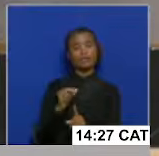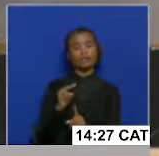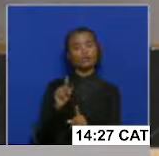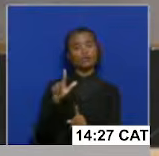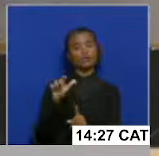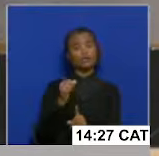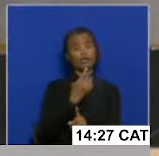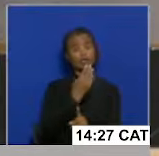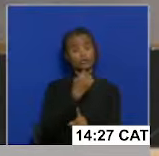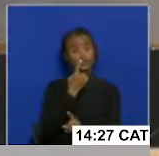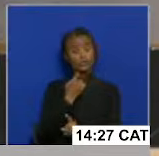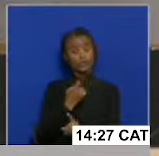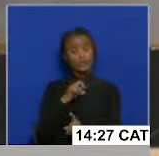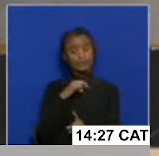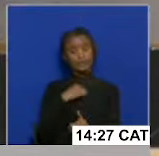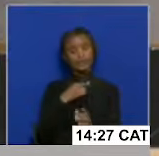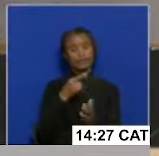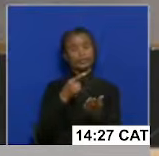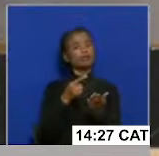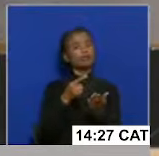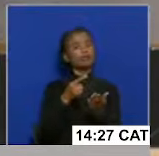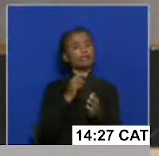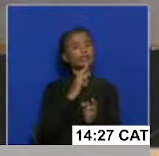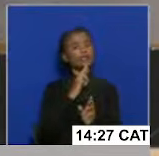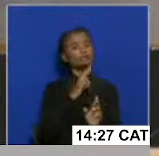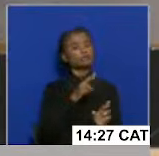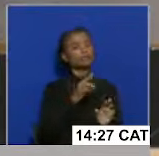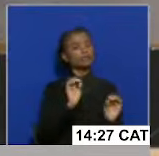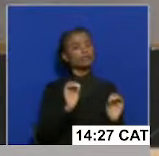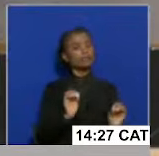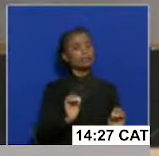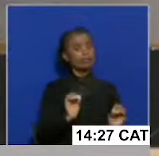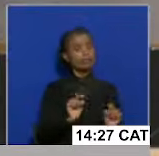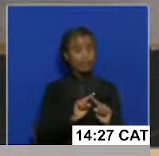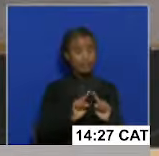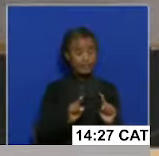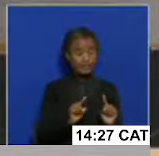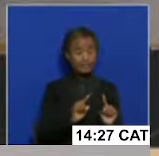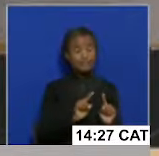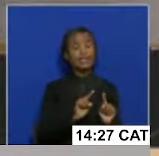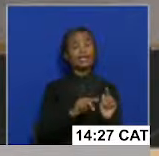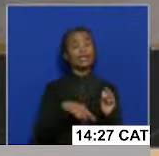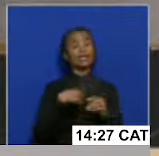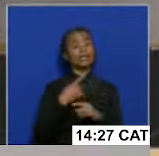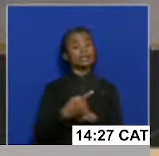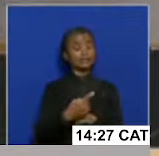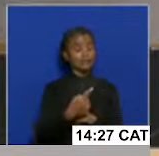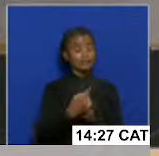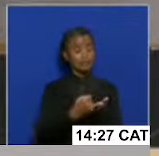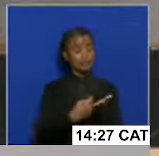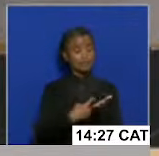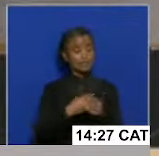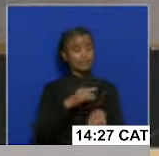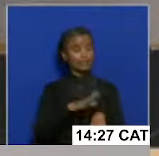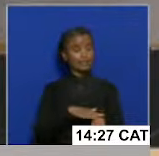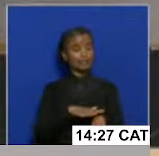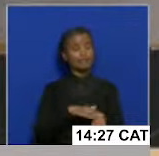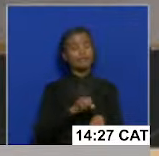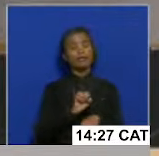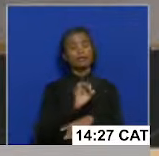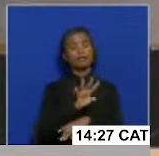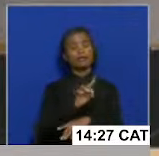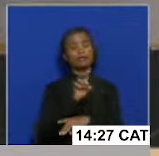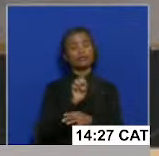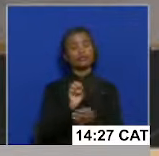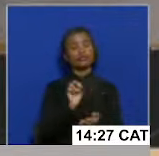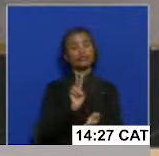only responded to the next message she sent at 5:12, where she says, "Is there no way to sort